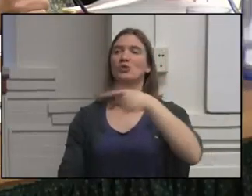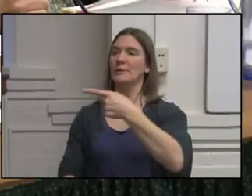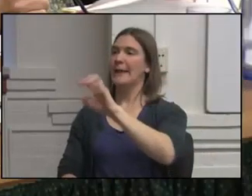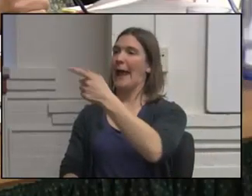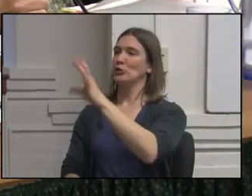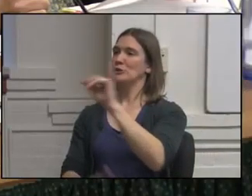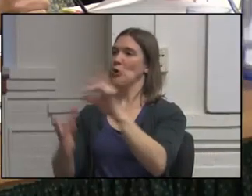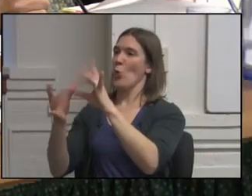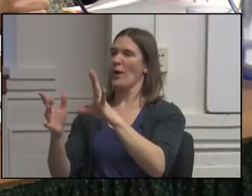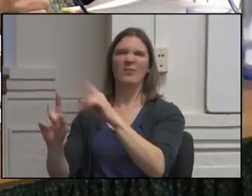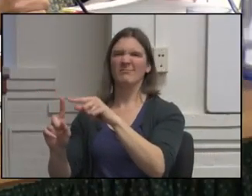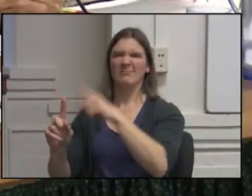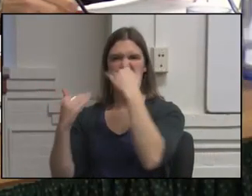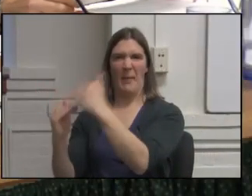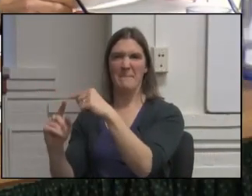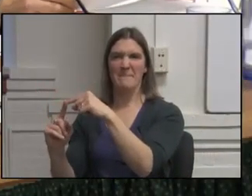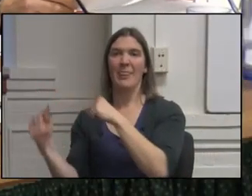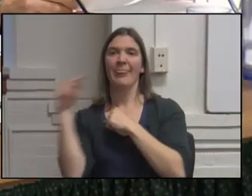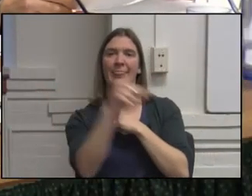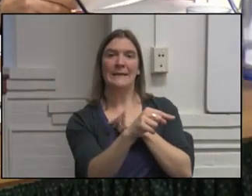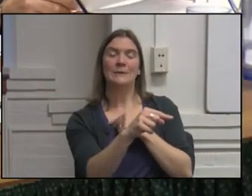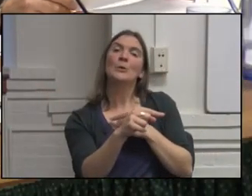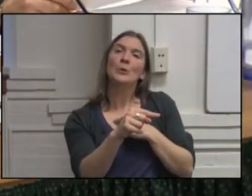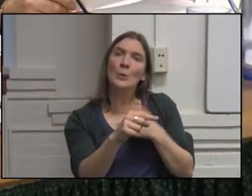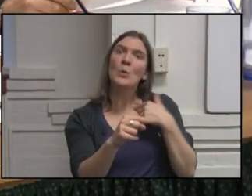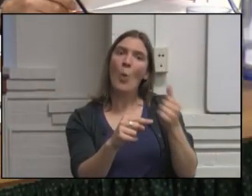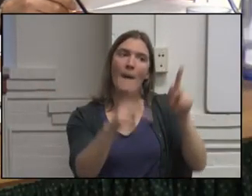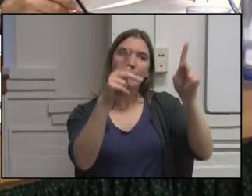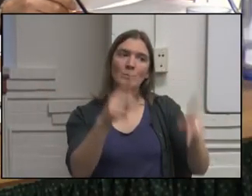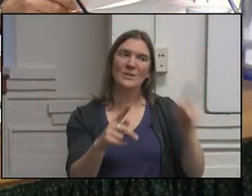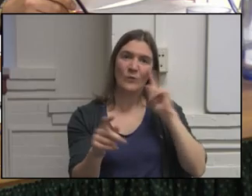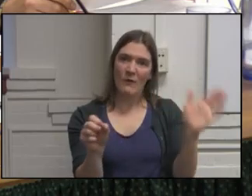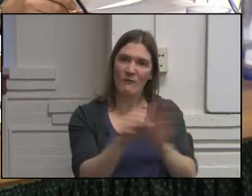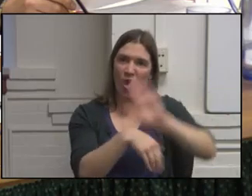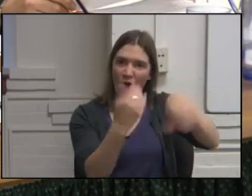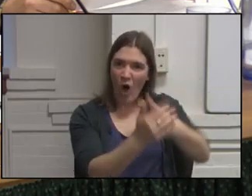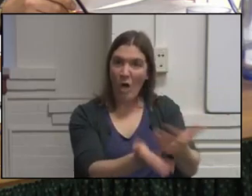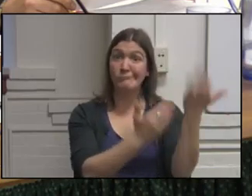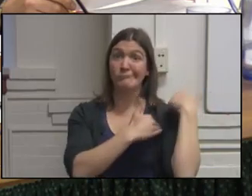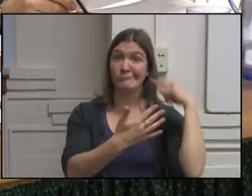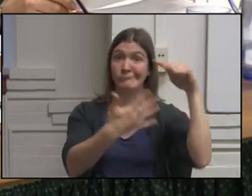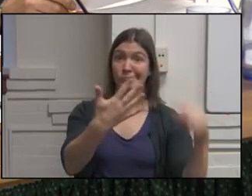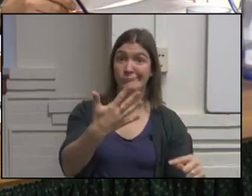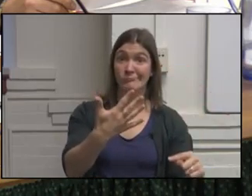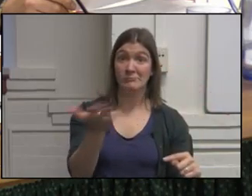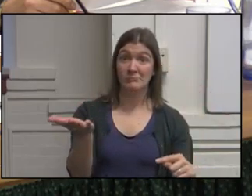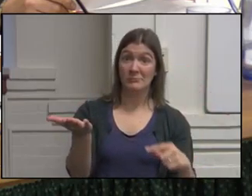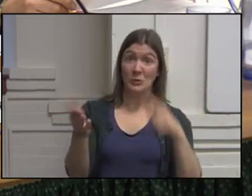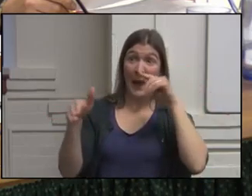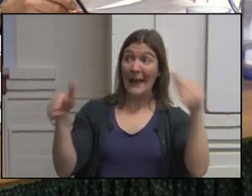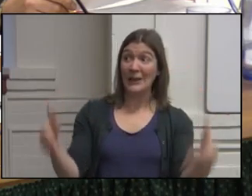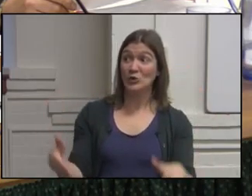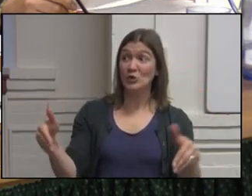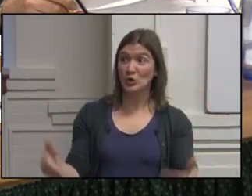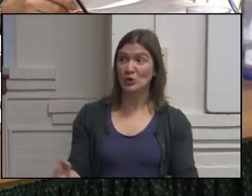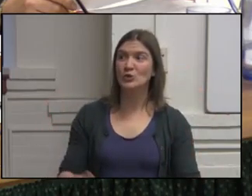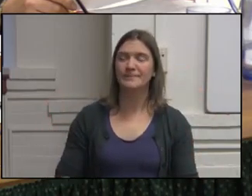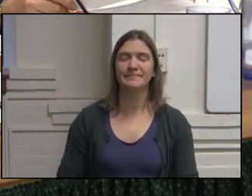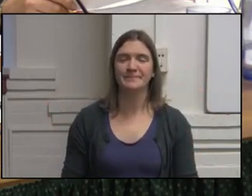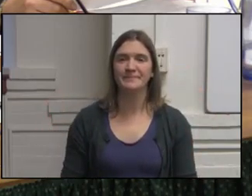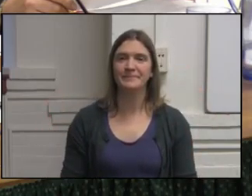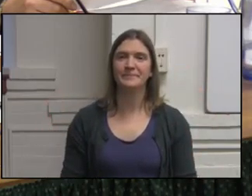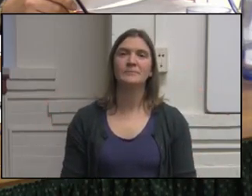we're going to be looking, a job that we're going to be looking to fill. So Mike, can you say a little bit about this? Can you guys introduce yourselves so that people know